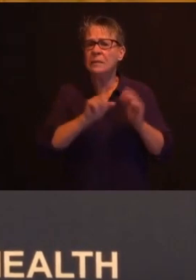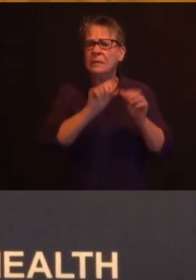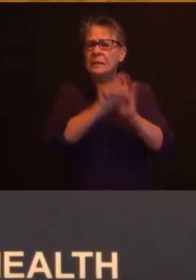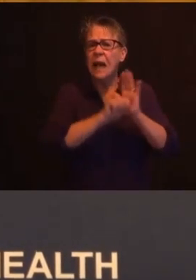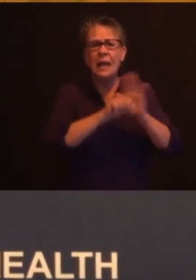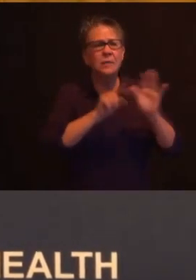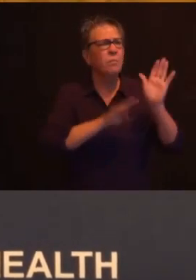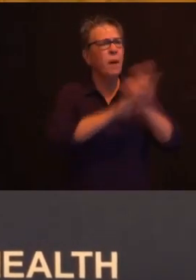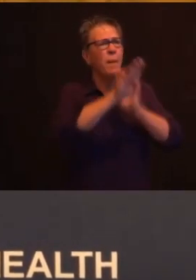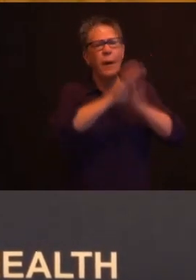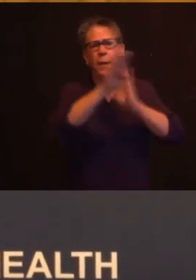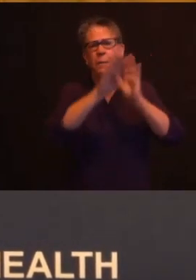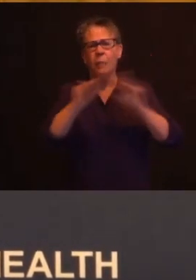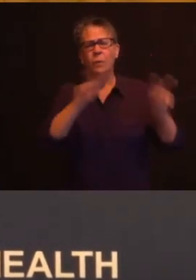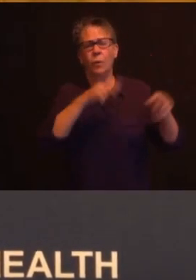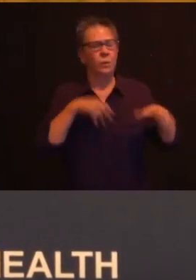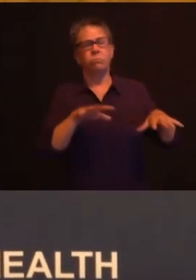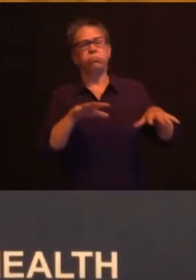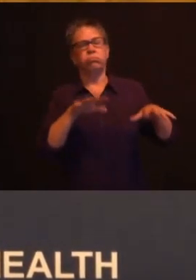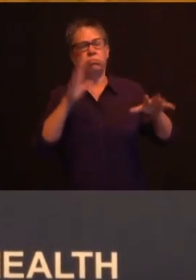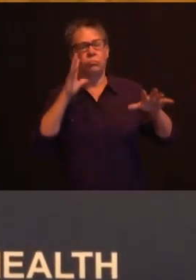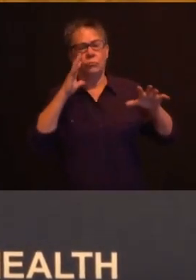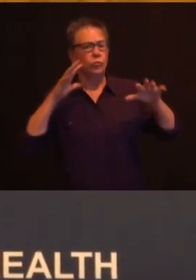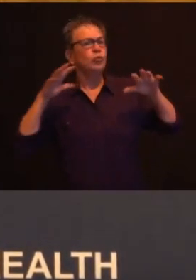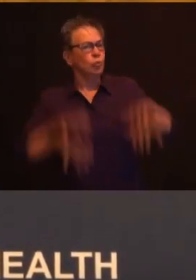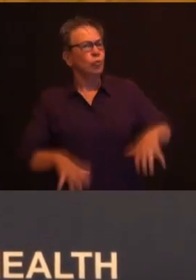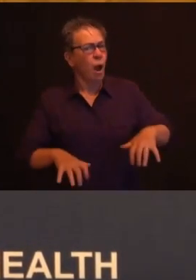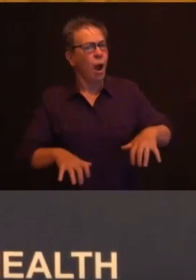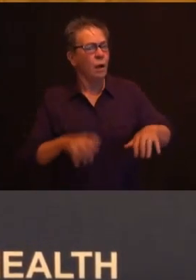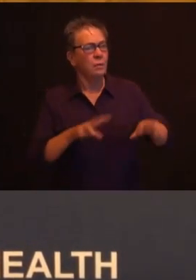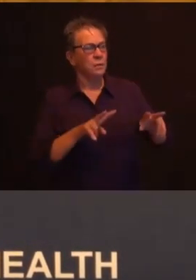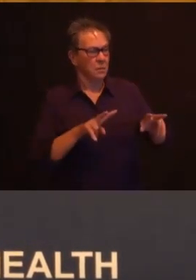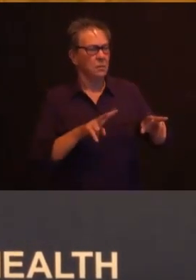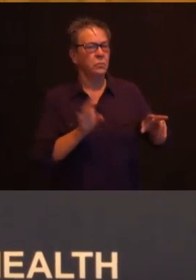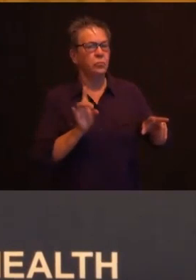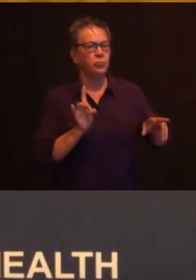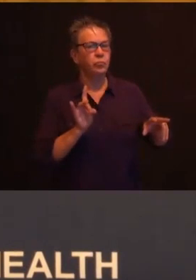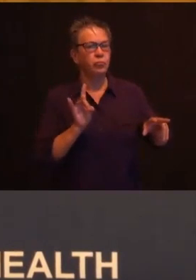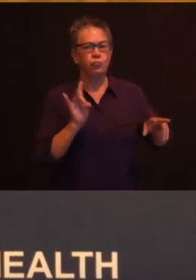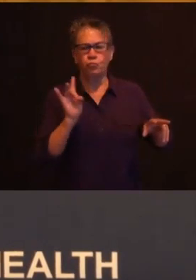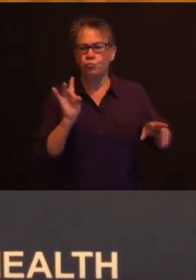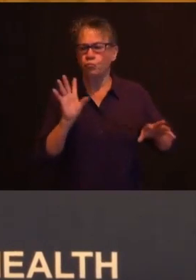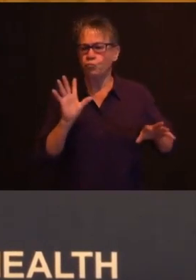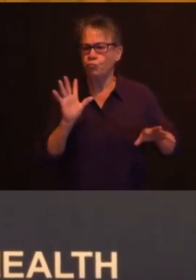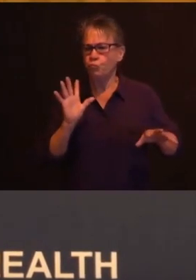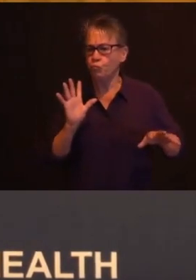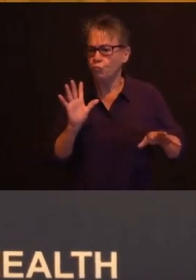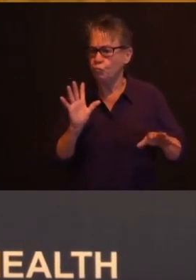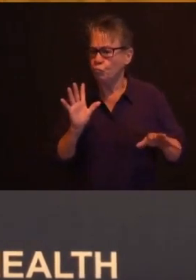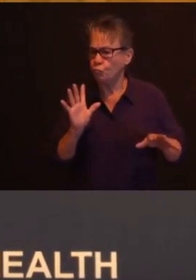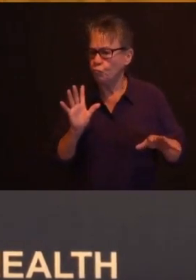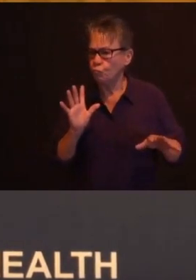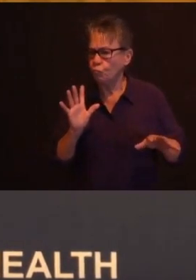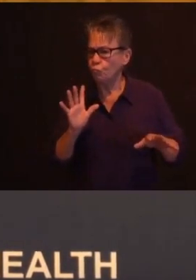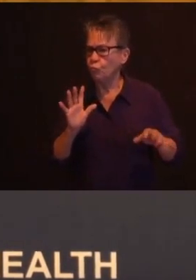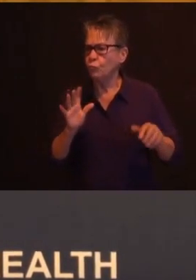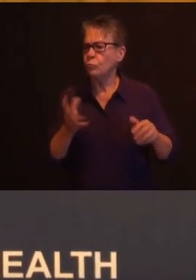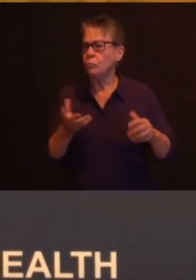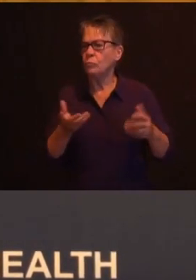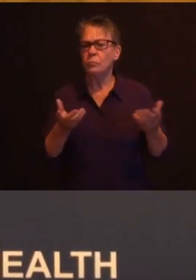I'll have Judy come back and address the migrant workers in 1 second. I have to say